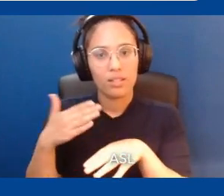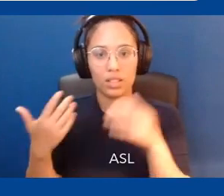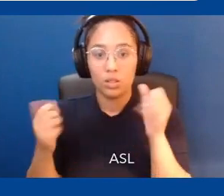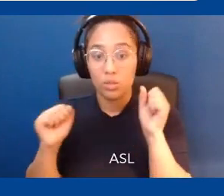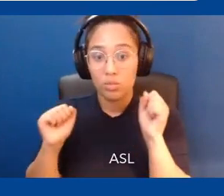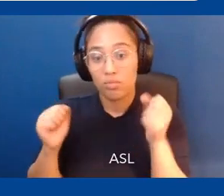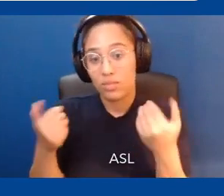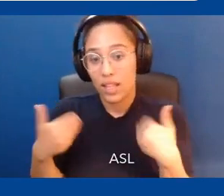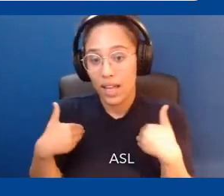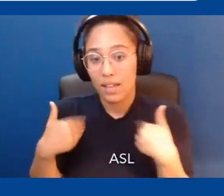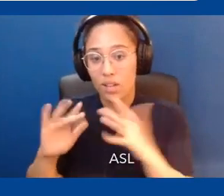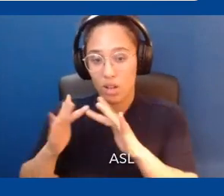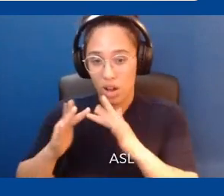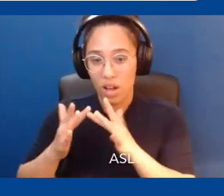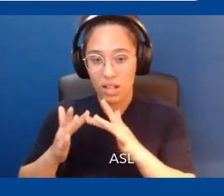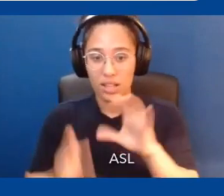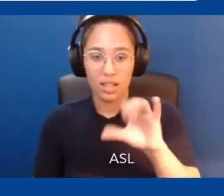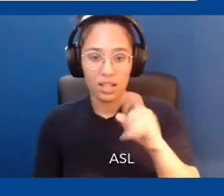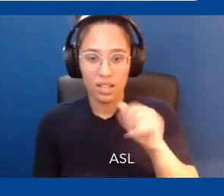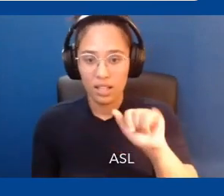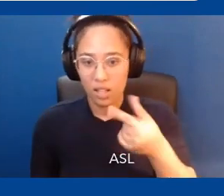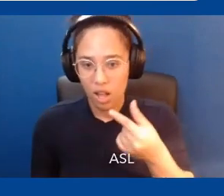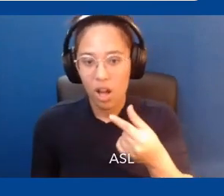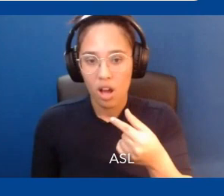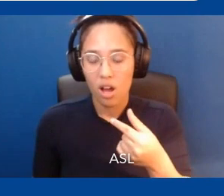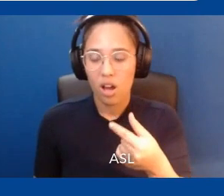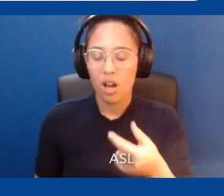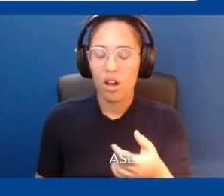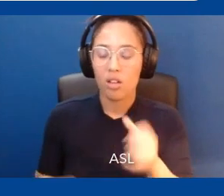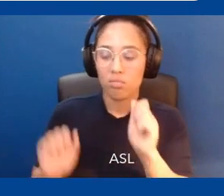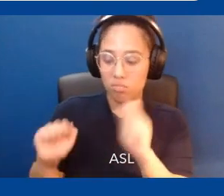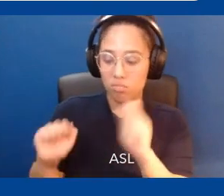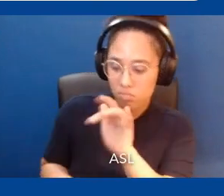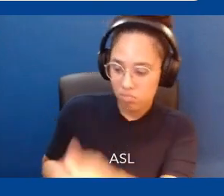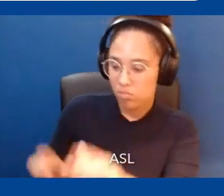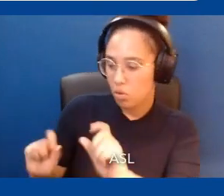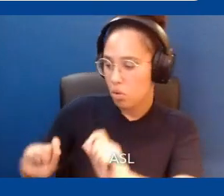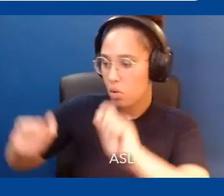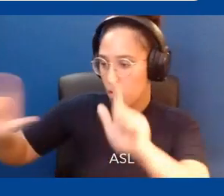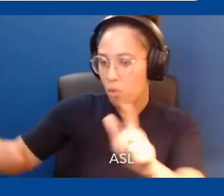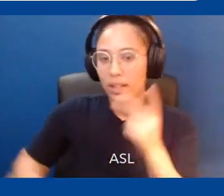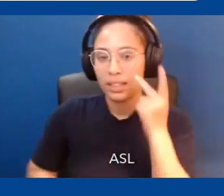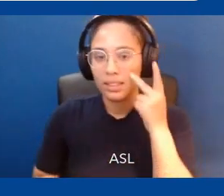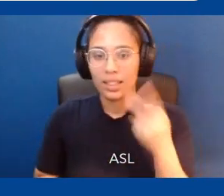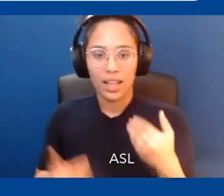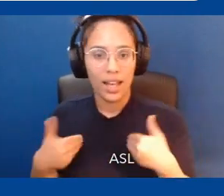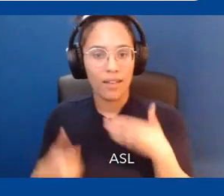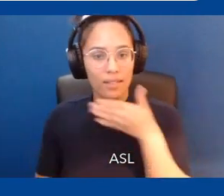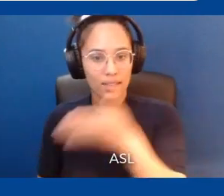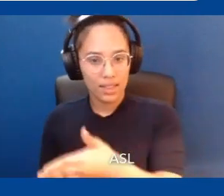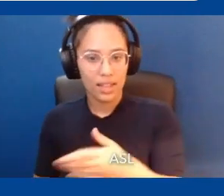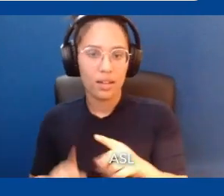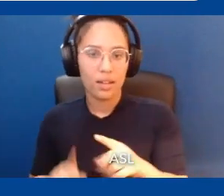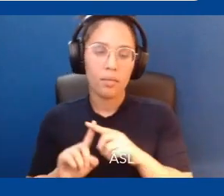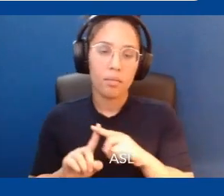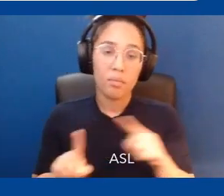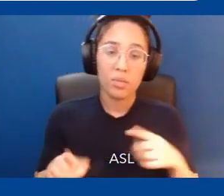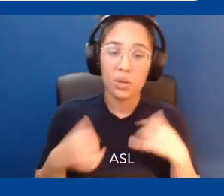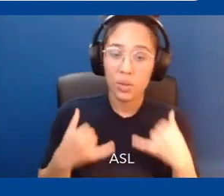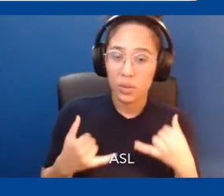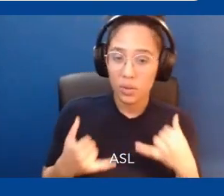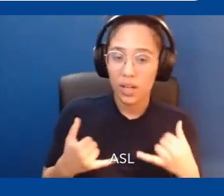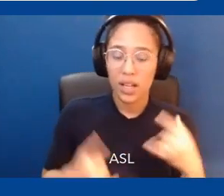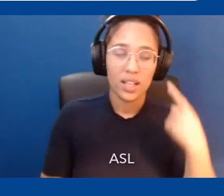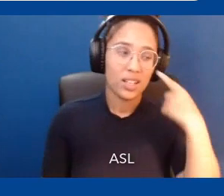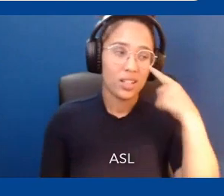catalog, online catalog, and like see what is in there. But I think it doesn't make any sense for the Papuan now, like just to